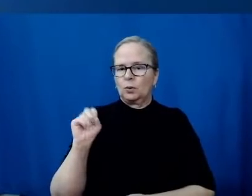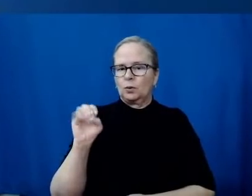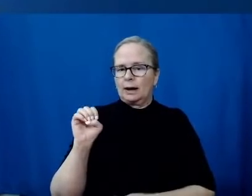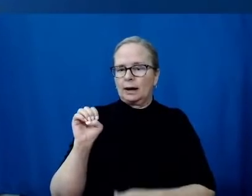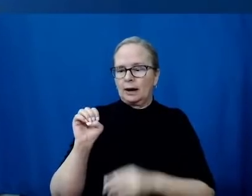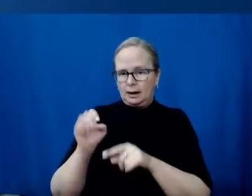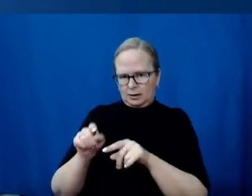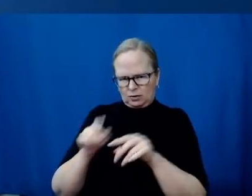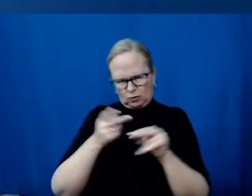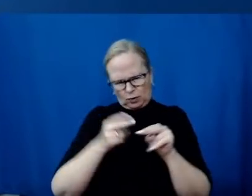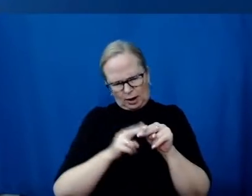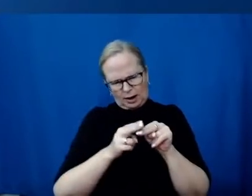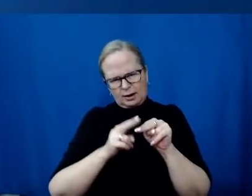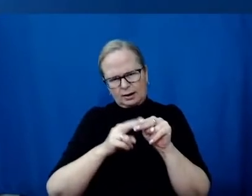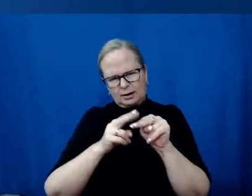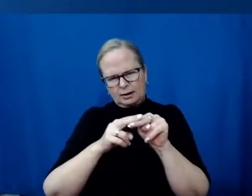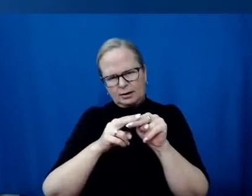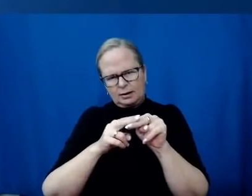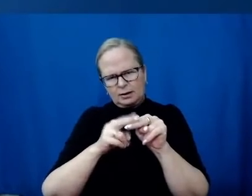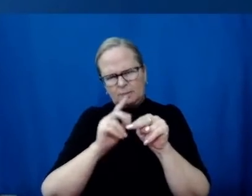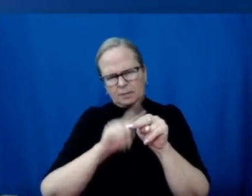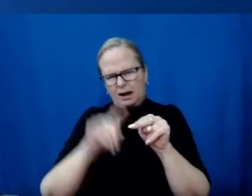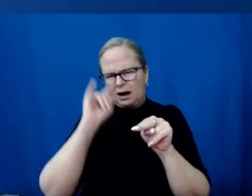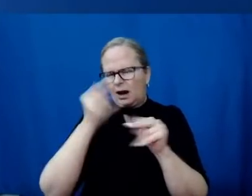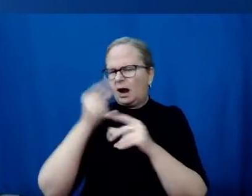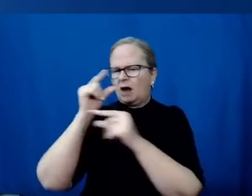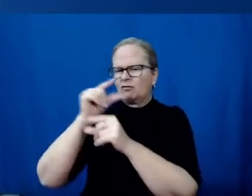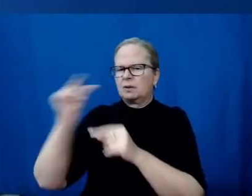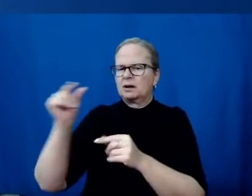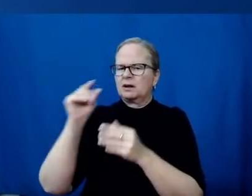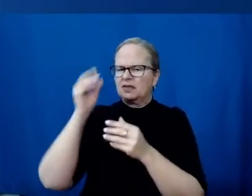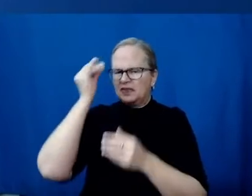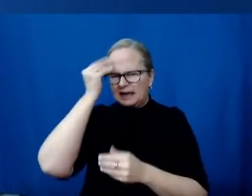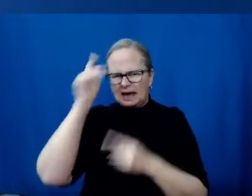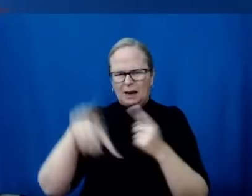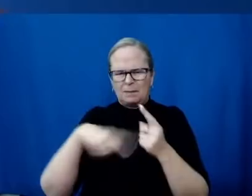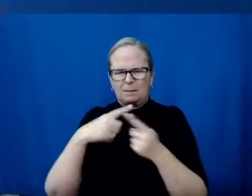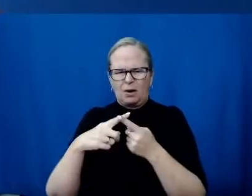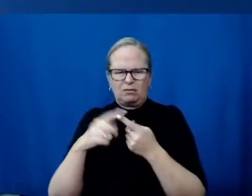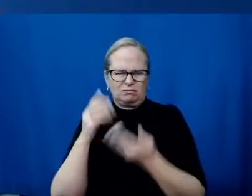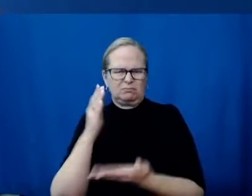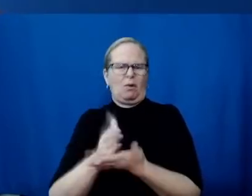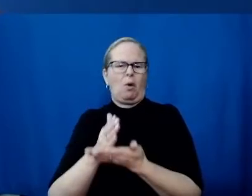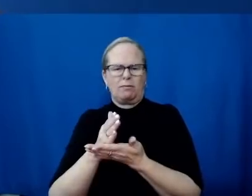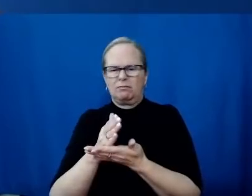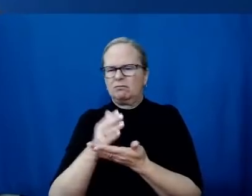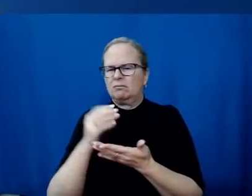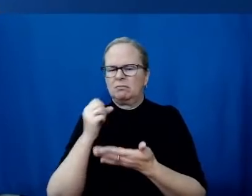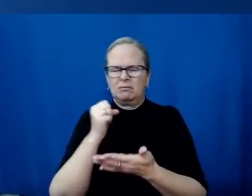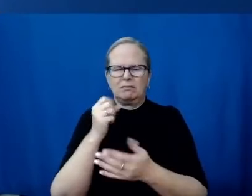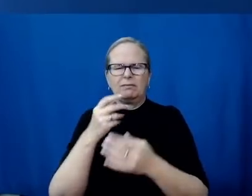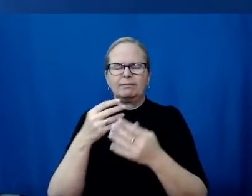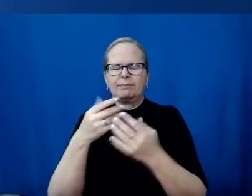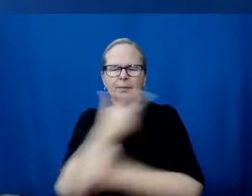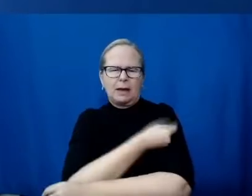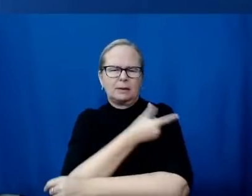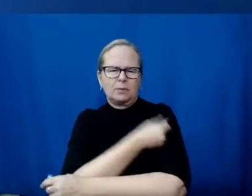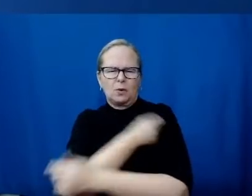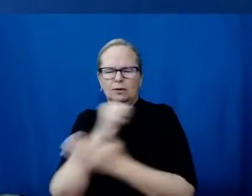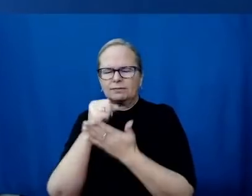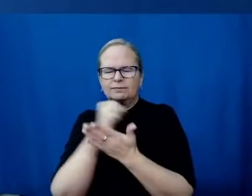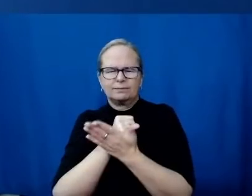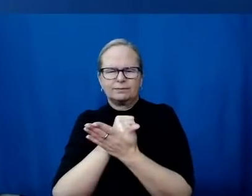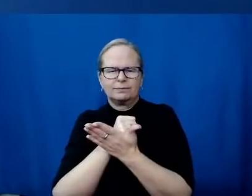happening at a time when the government is considering lifting the restrictions exemption program. But what effect will